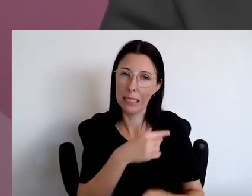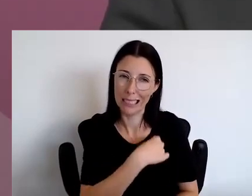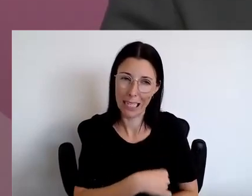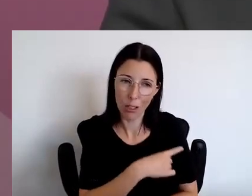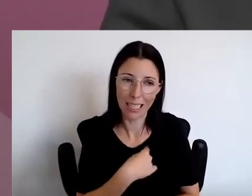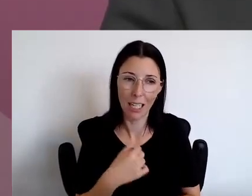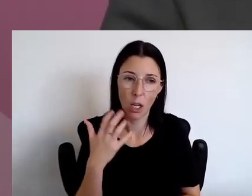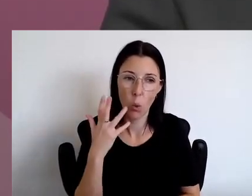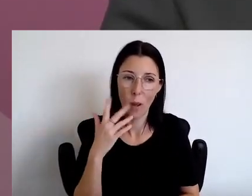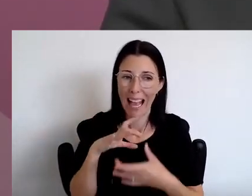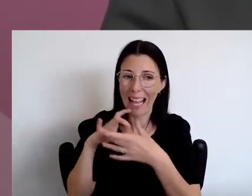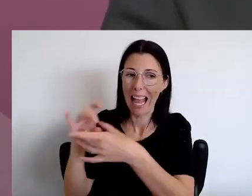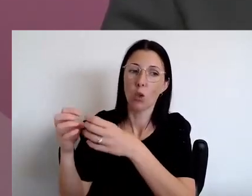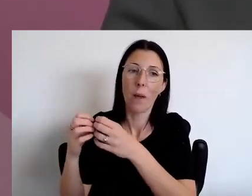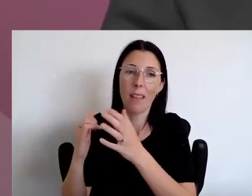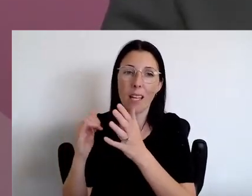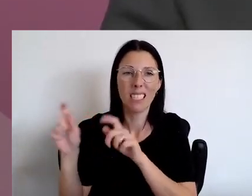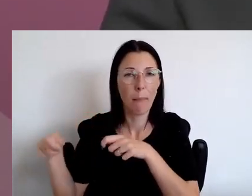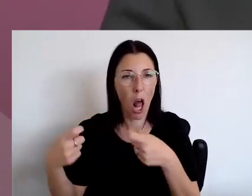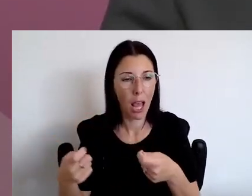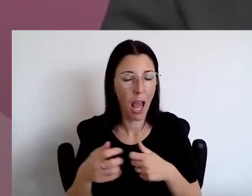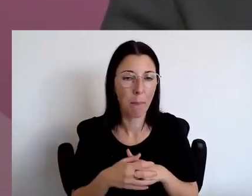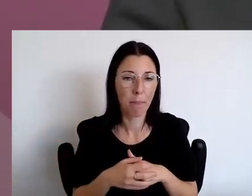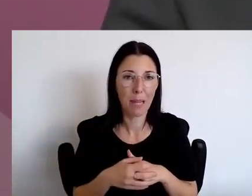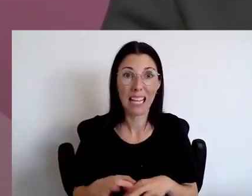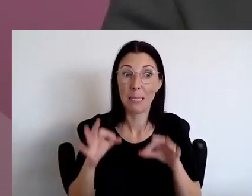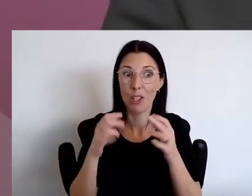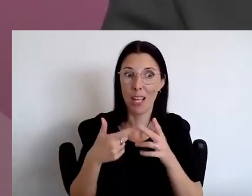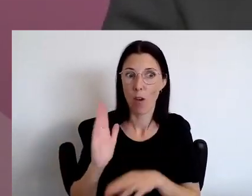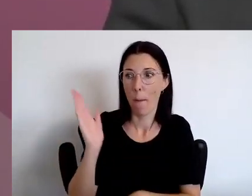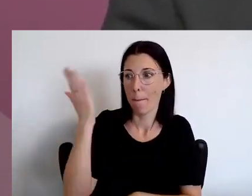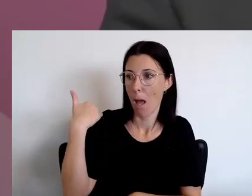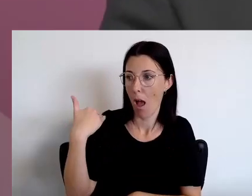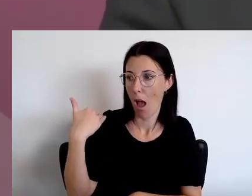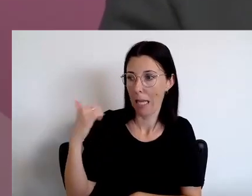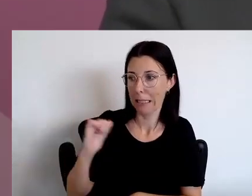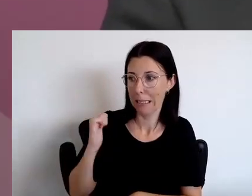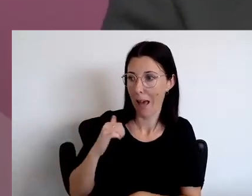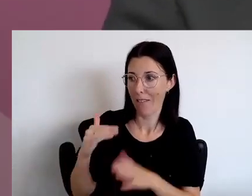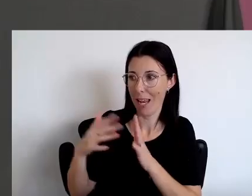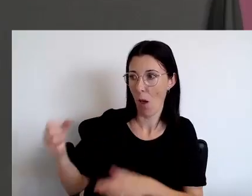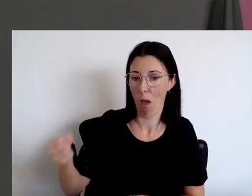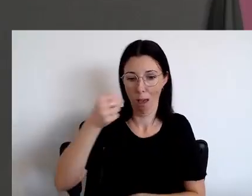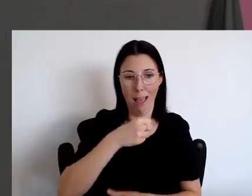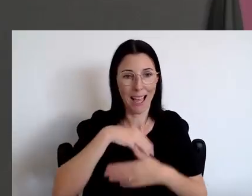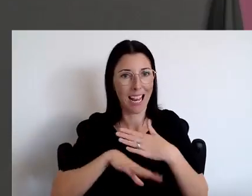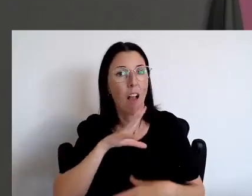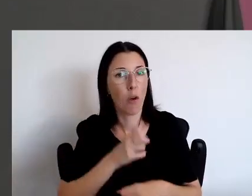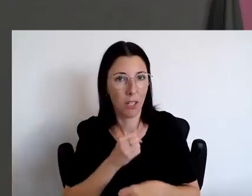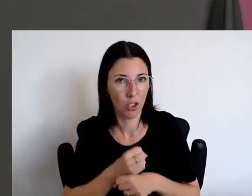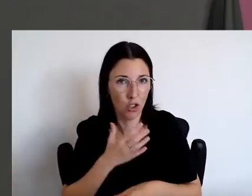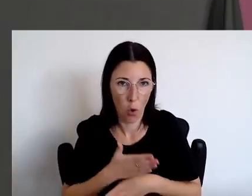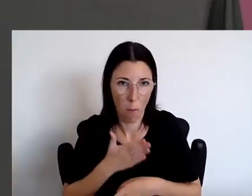when engaging with suppliers, especially by former employees of those suppliers who now work for government? Yeah.